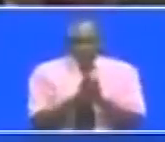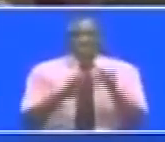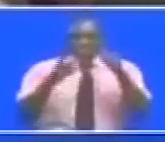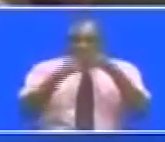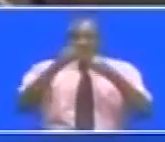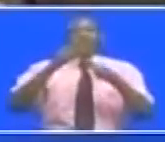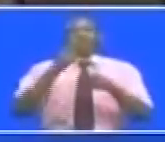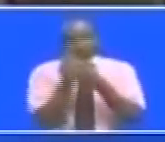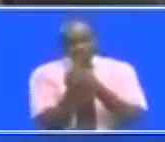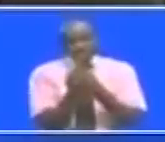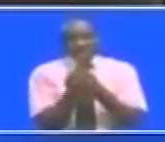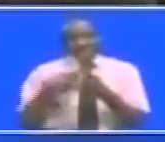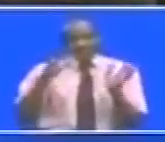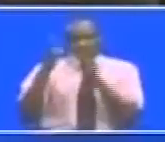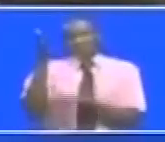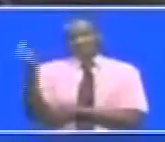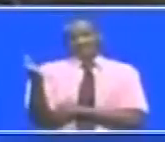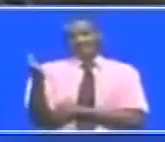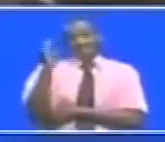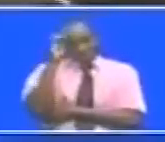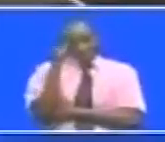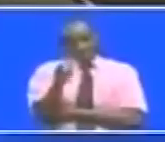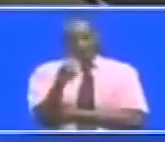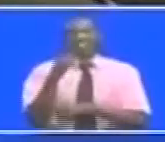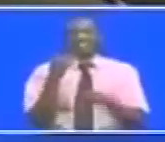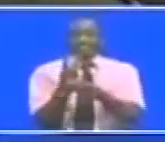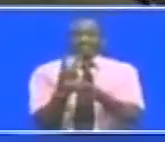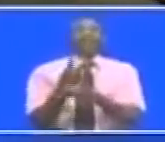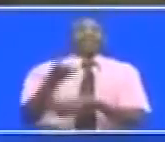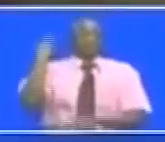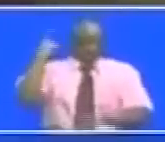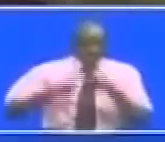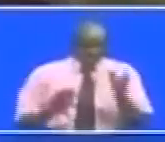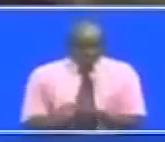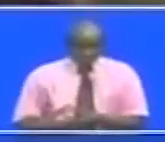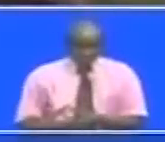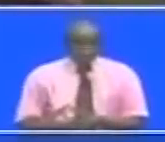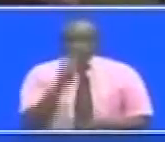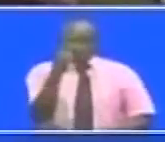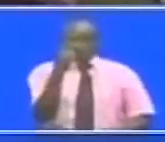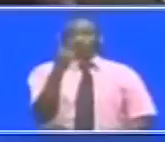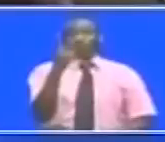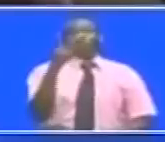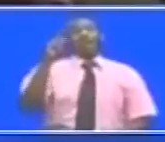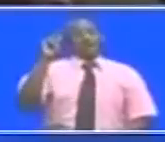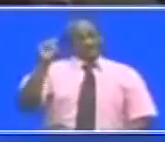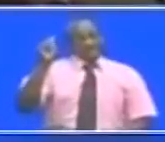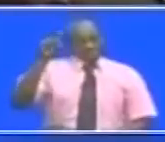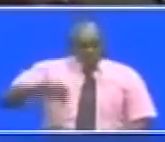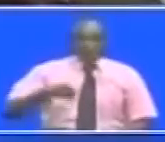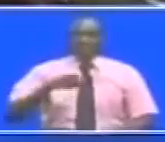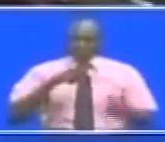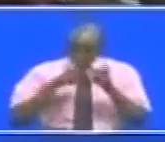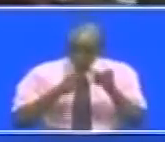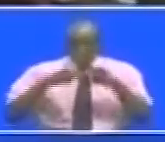700 bullets in burnt forest, Wasigishu County, in December last year. Two administration police officers who battled Al-Shabaab